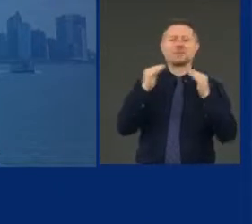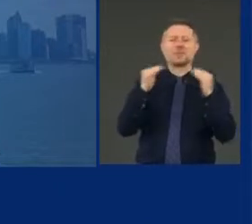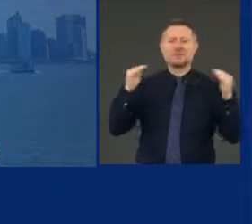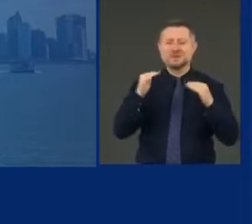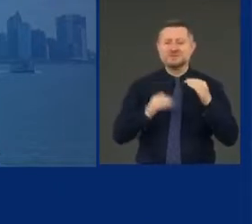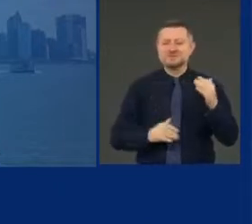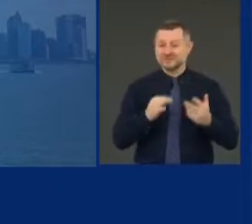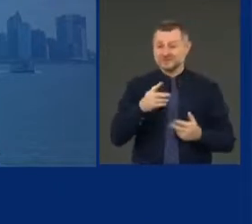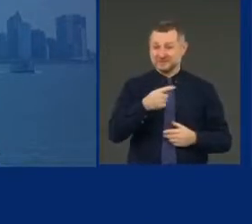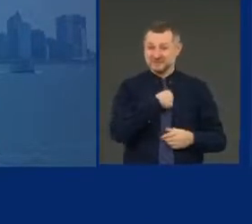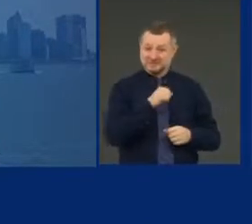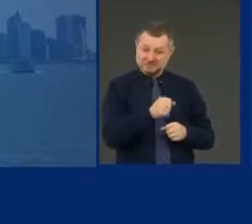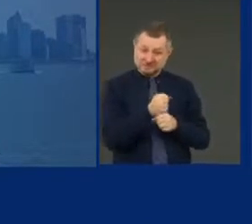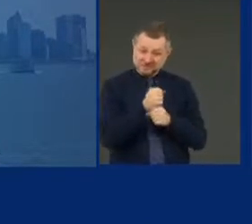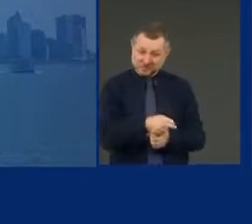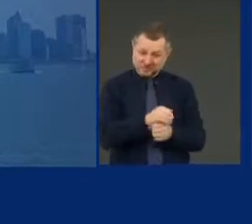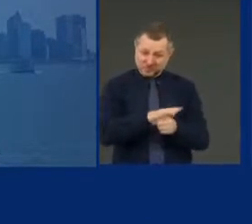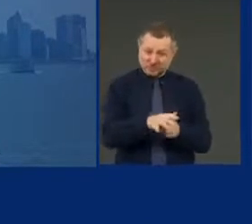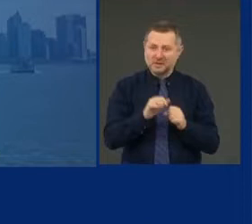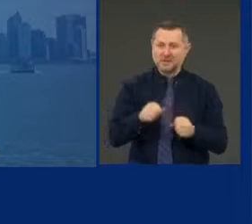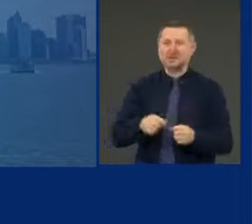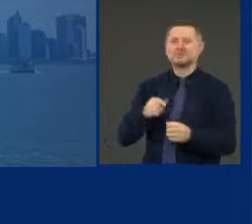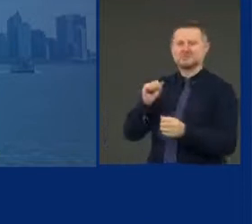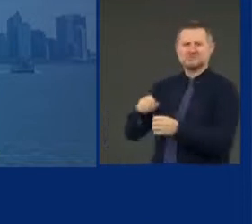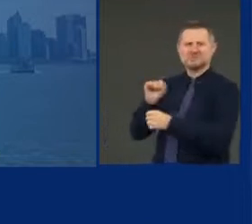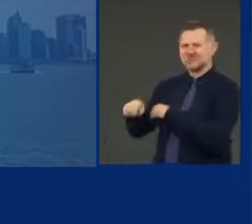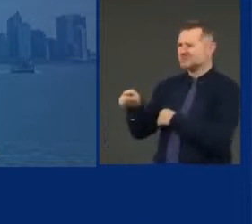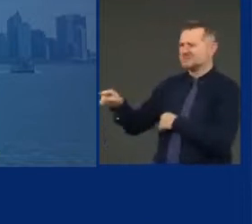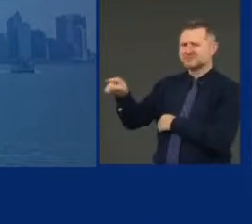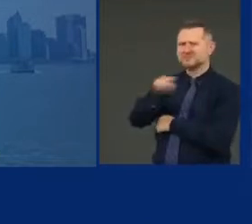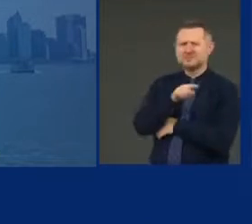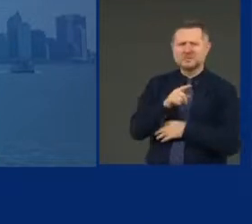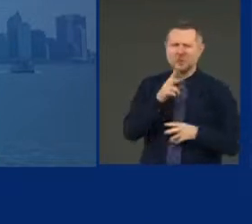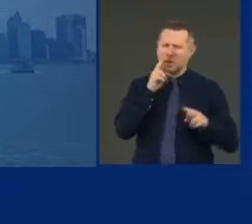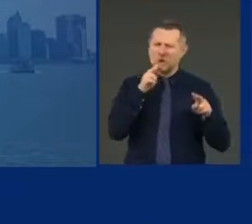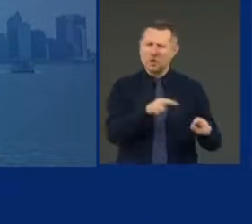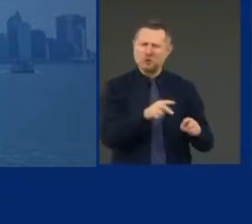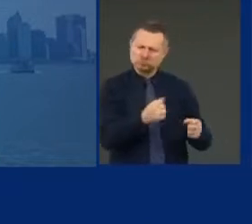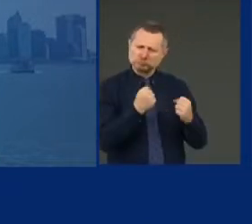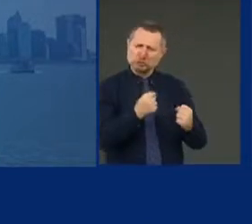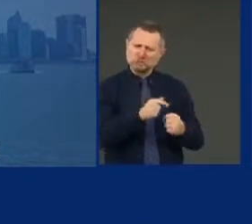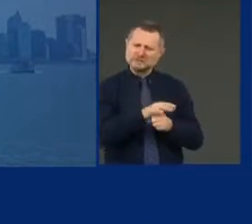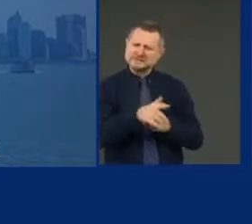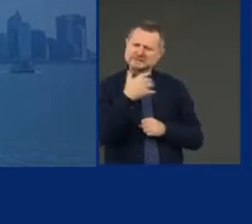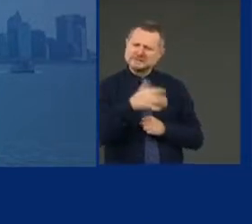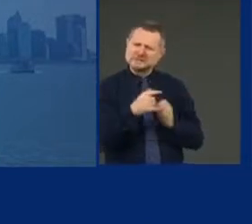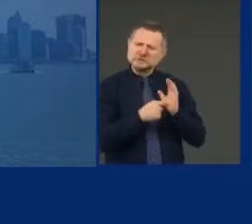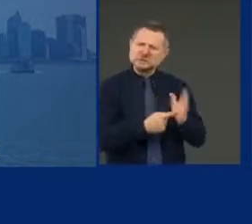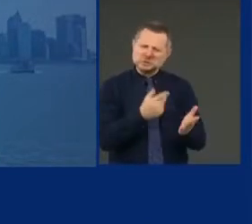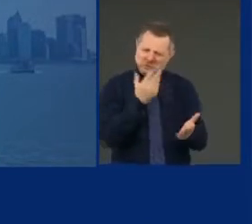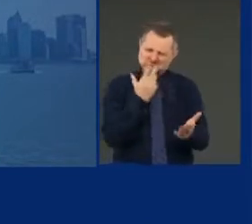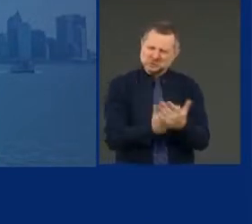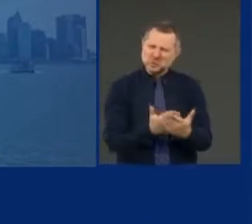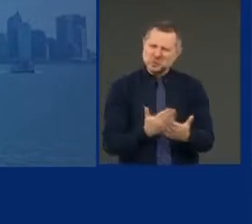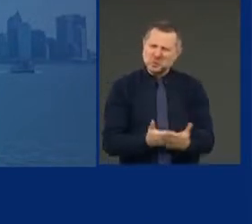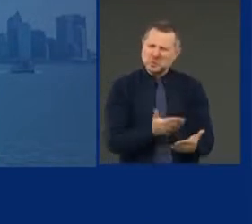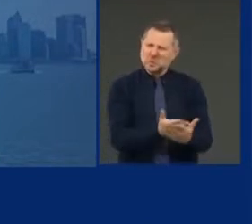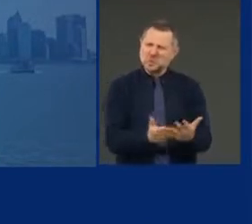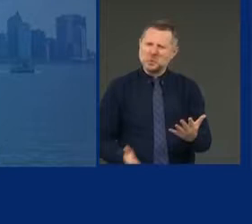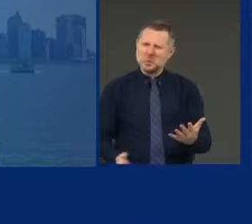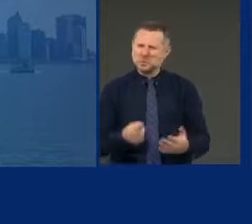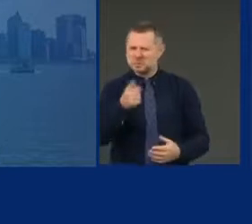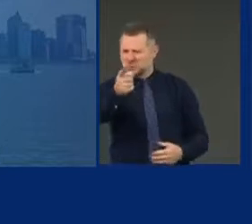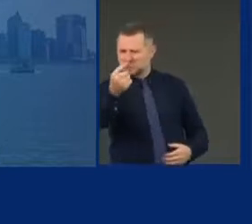anything. Look at that strength that people showed. You can do